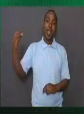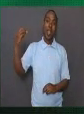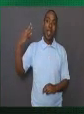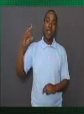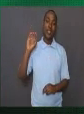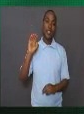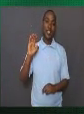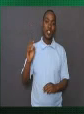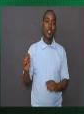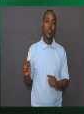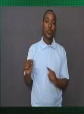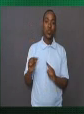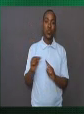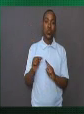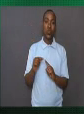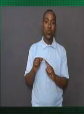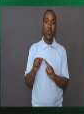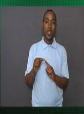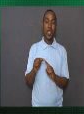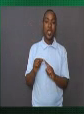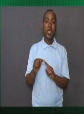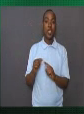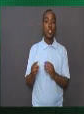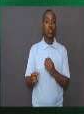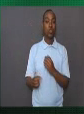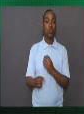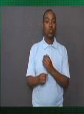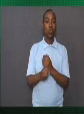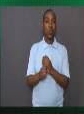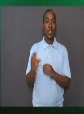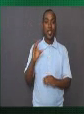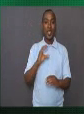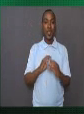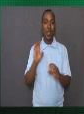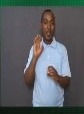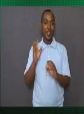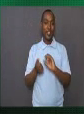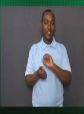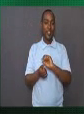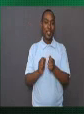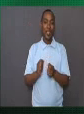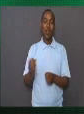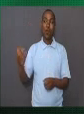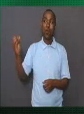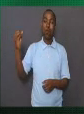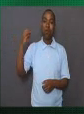the sun into stored chemical energy using